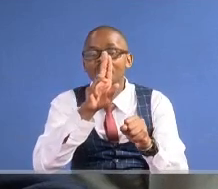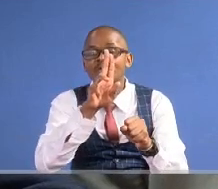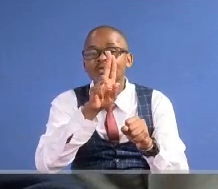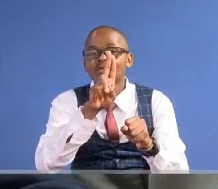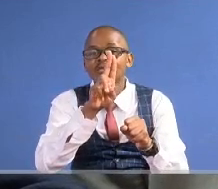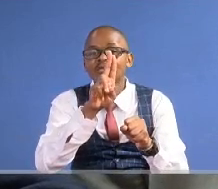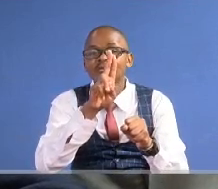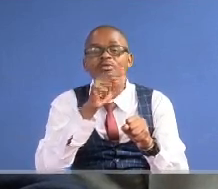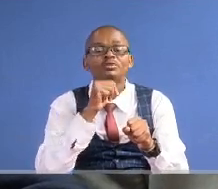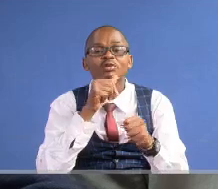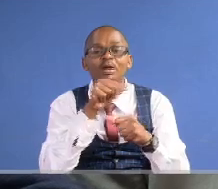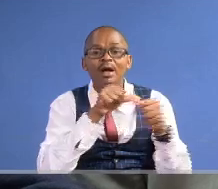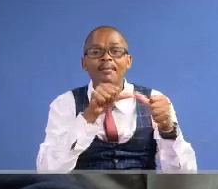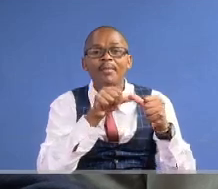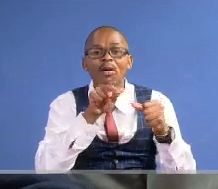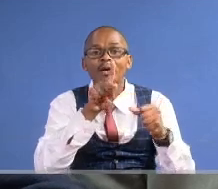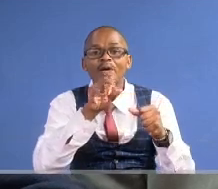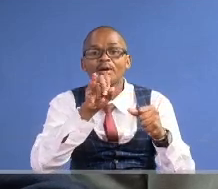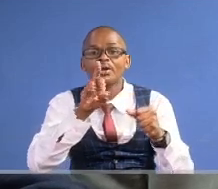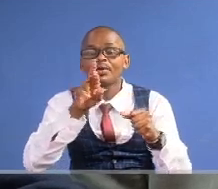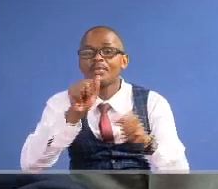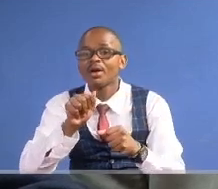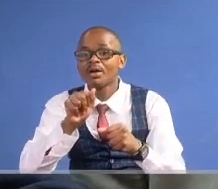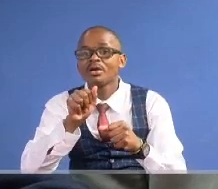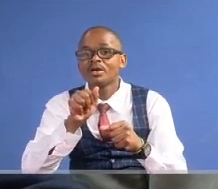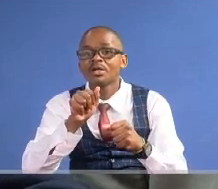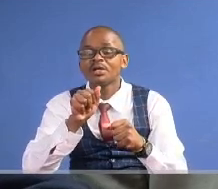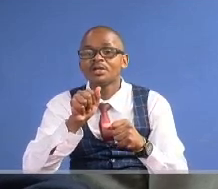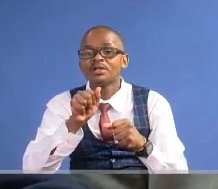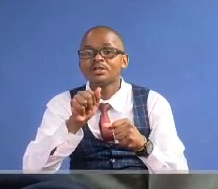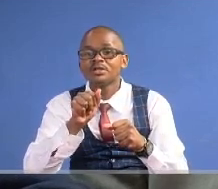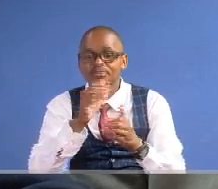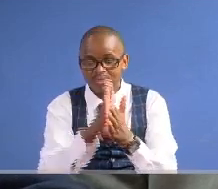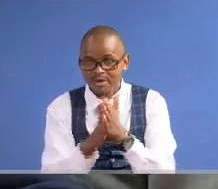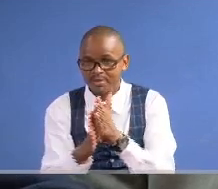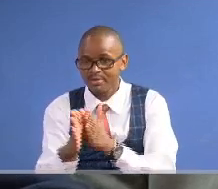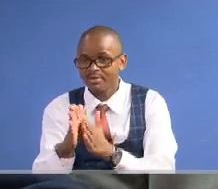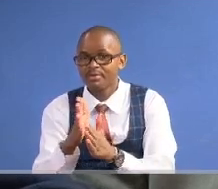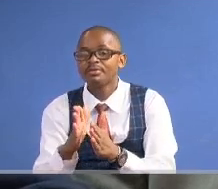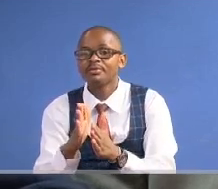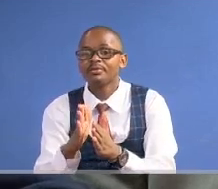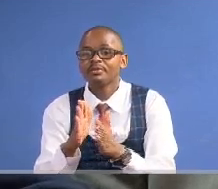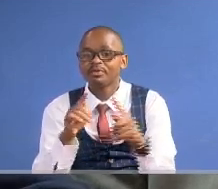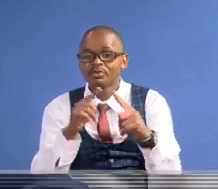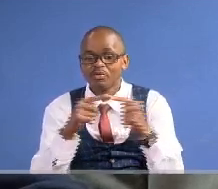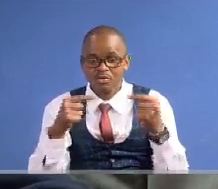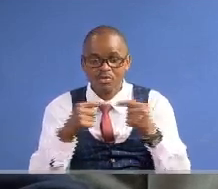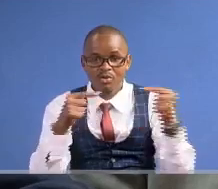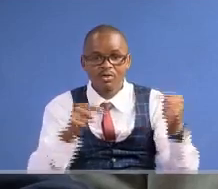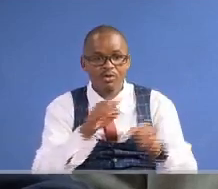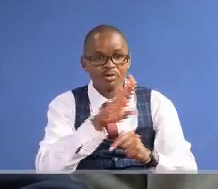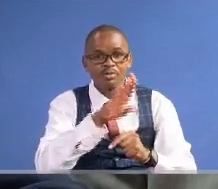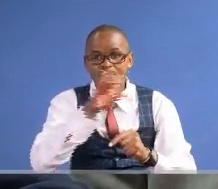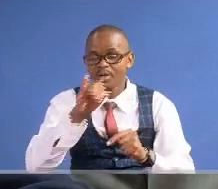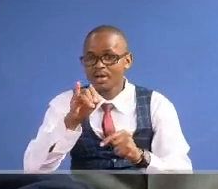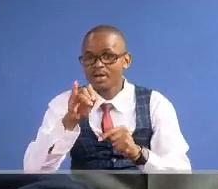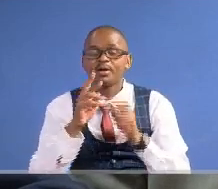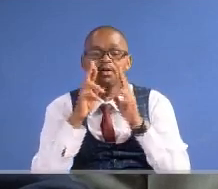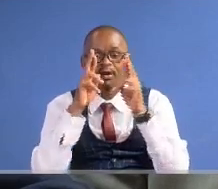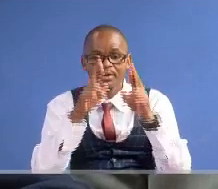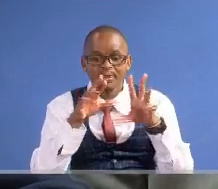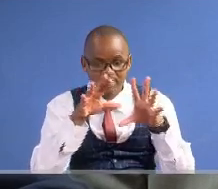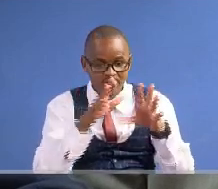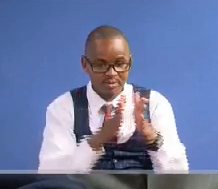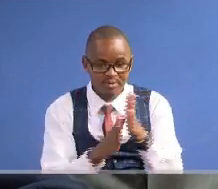Muigai Kenyatta. It's not about Kibra, we know what he's doing. He's laying ground to oppose the BBI report. He's